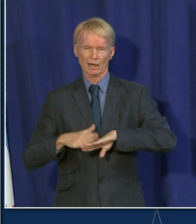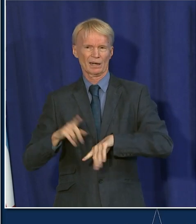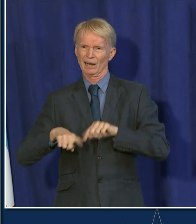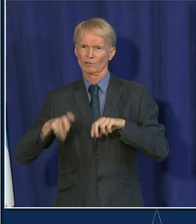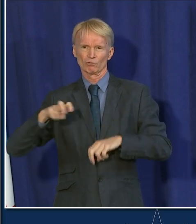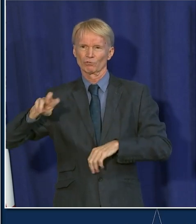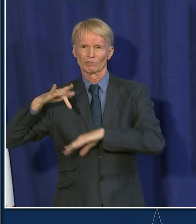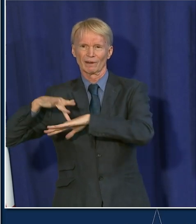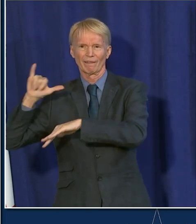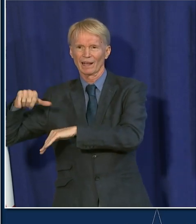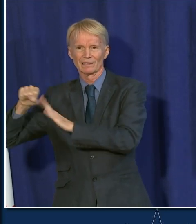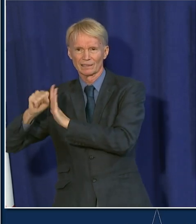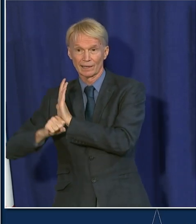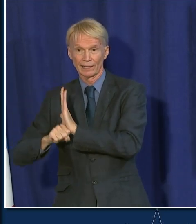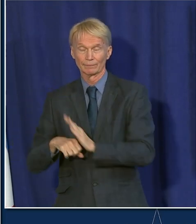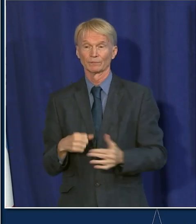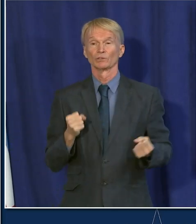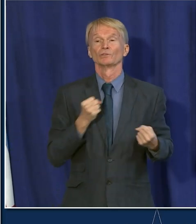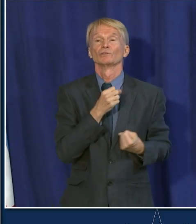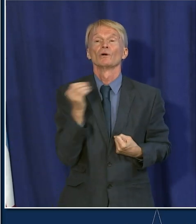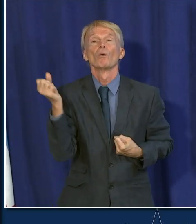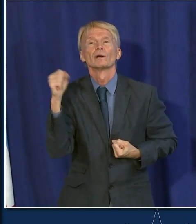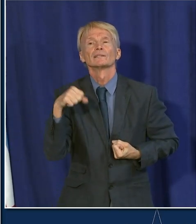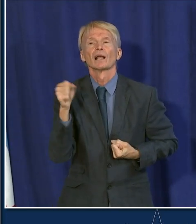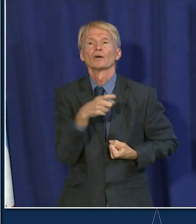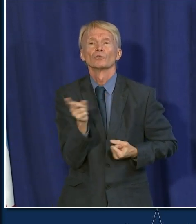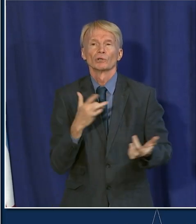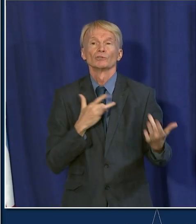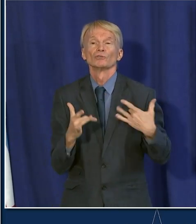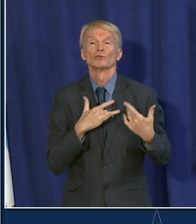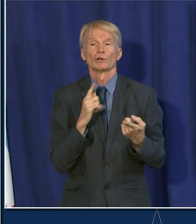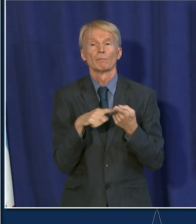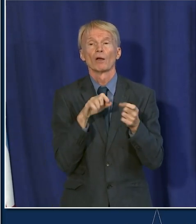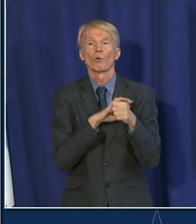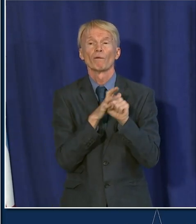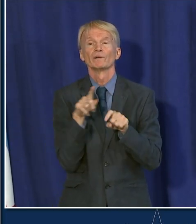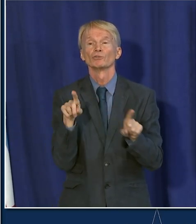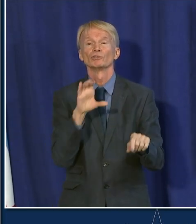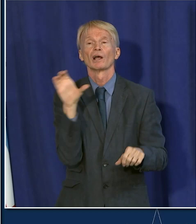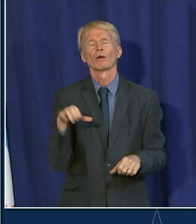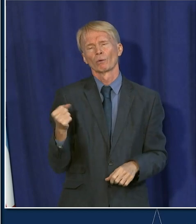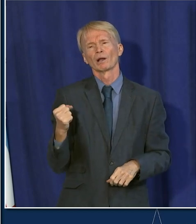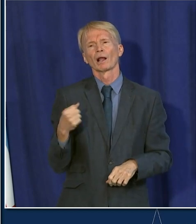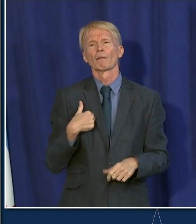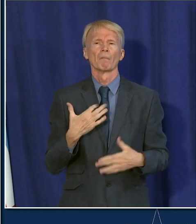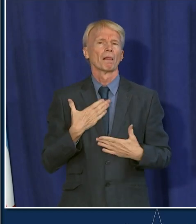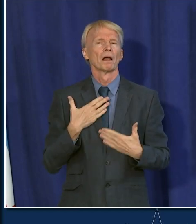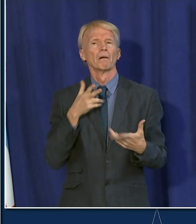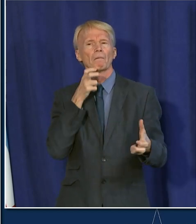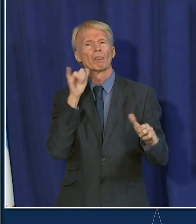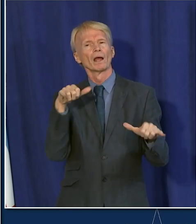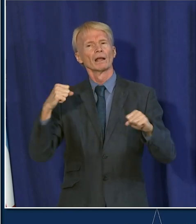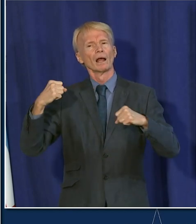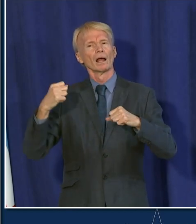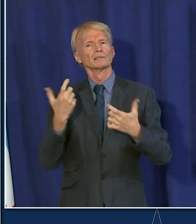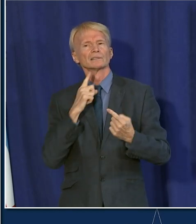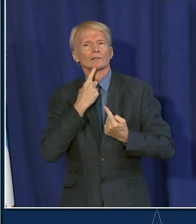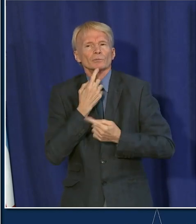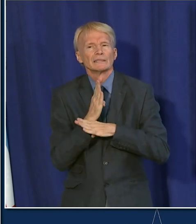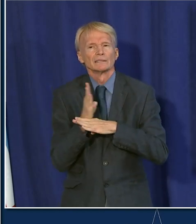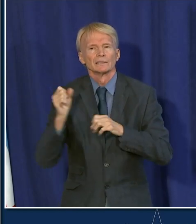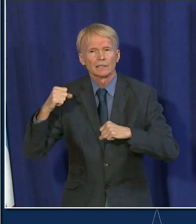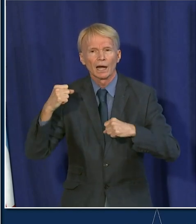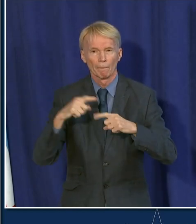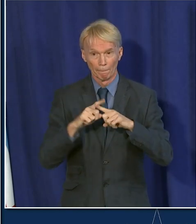So I know there's a lot of concern about COVID here in Chicago. I'm glad for that concern because I want people to take this seriously, and I